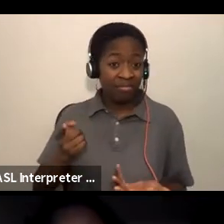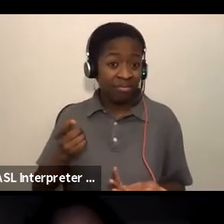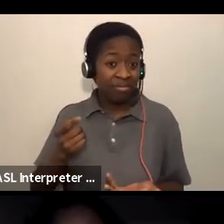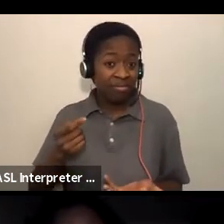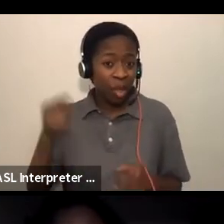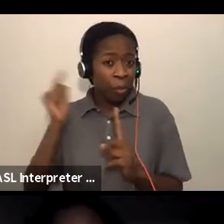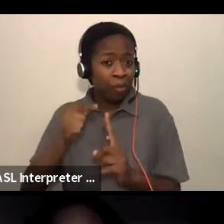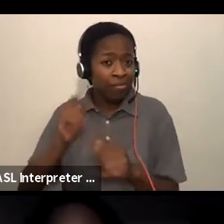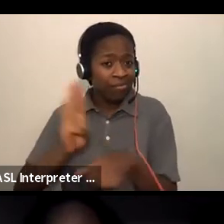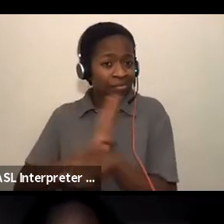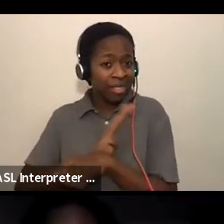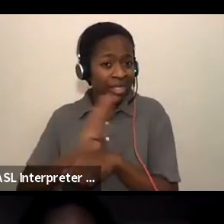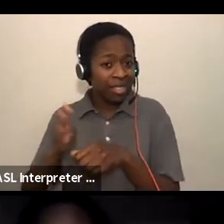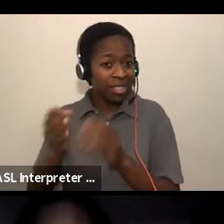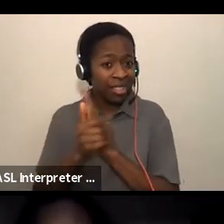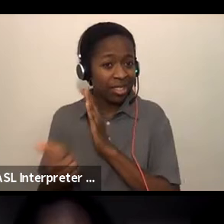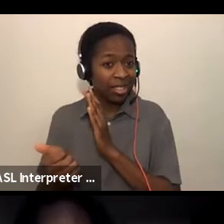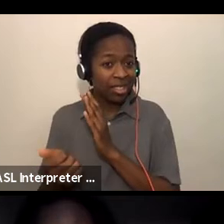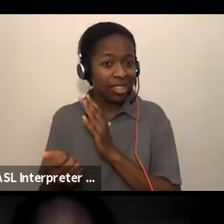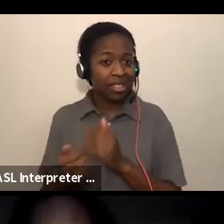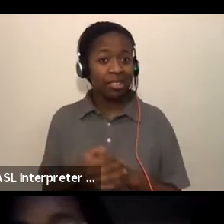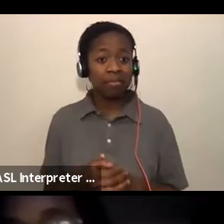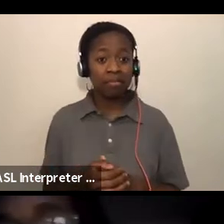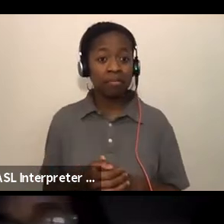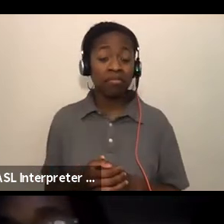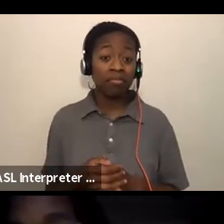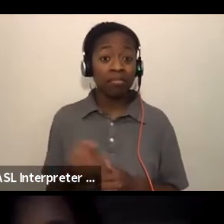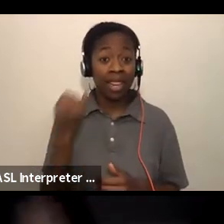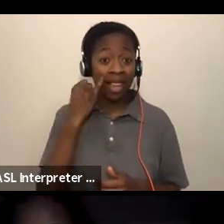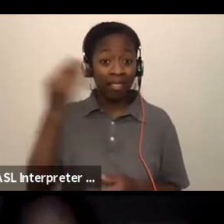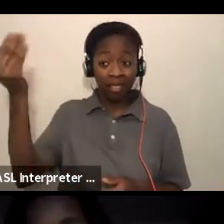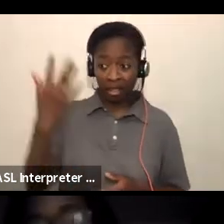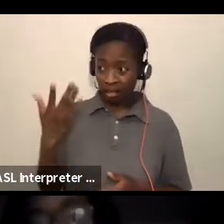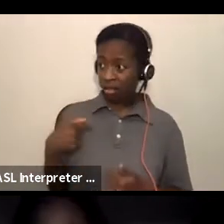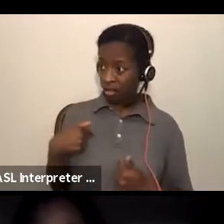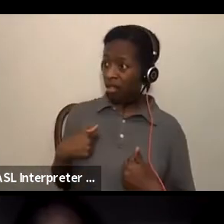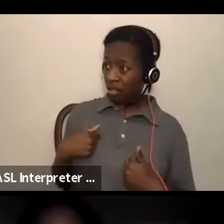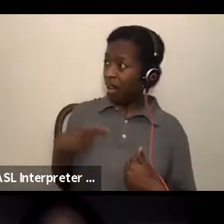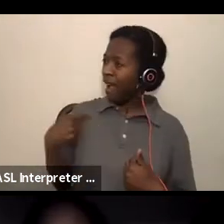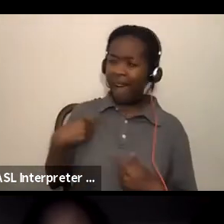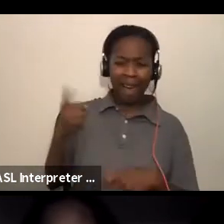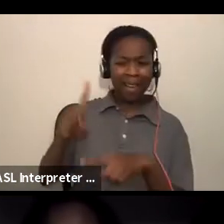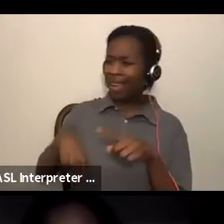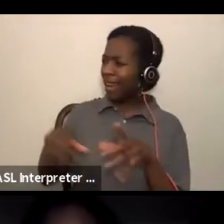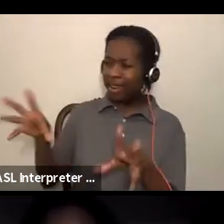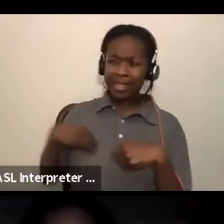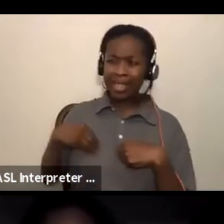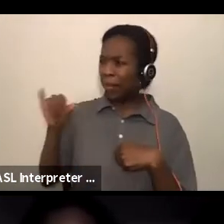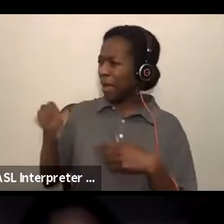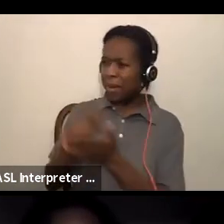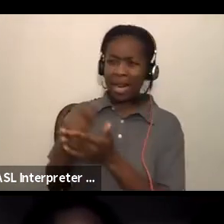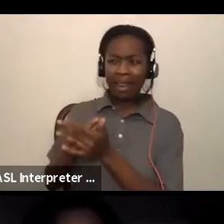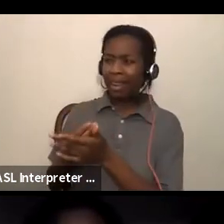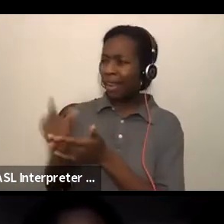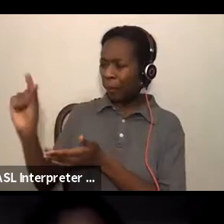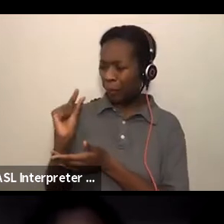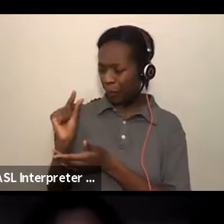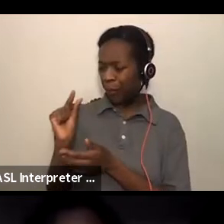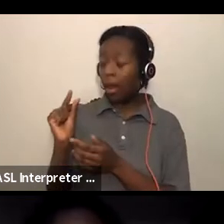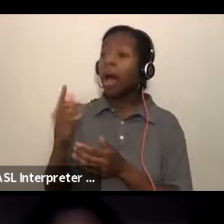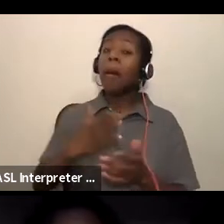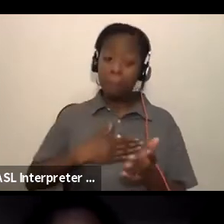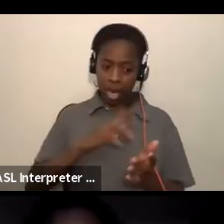like, hey, I can't work that way. I'm gonna have to, you know what? This is how much I value myself. And these are my rates. All right. And